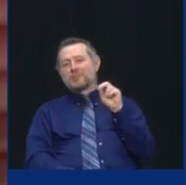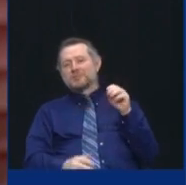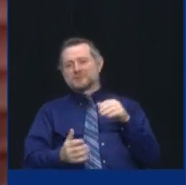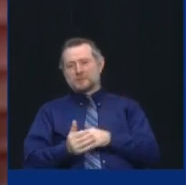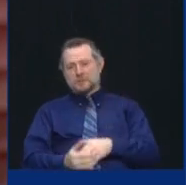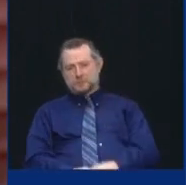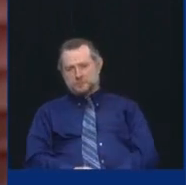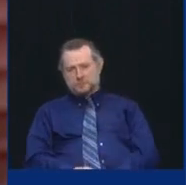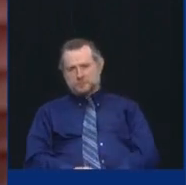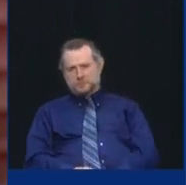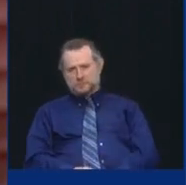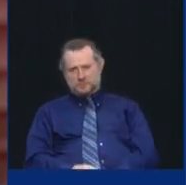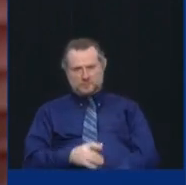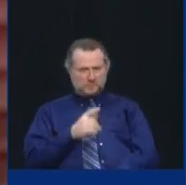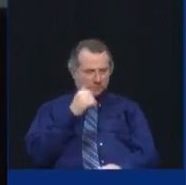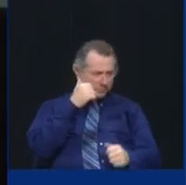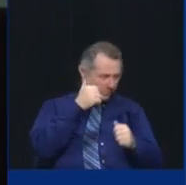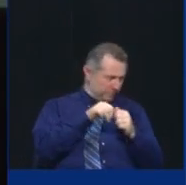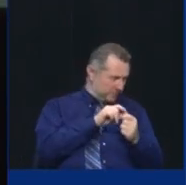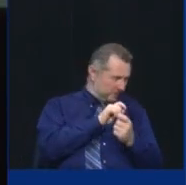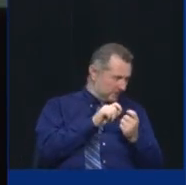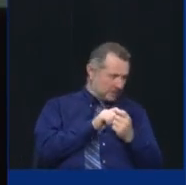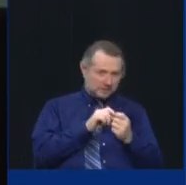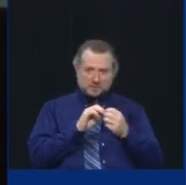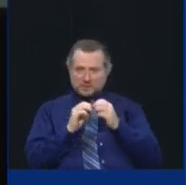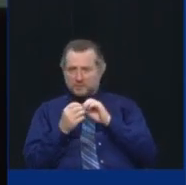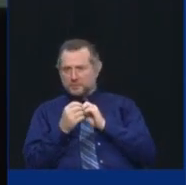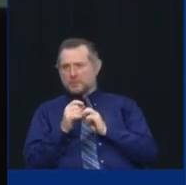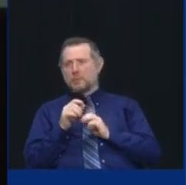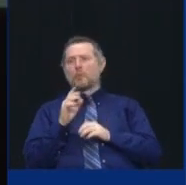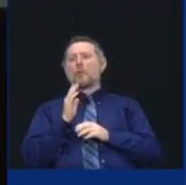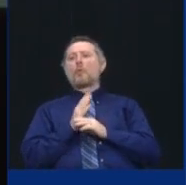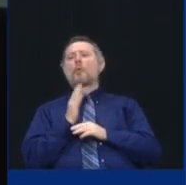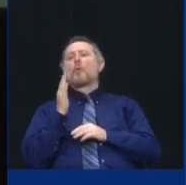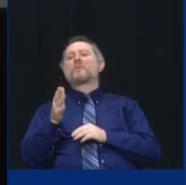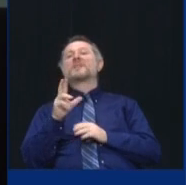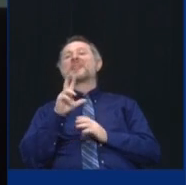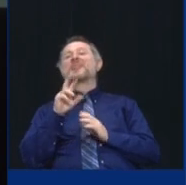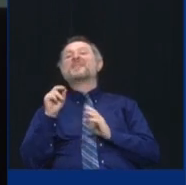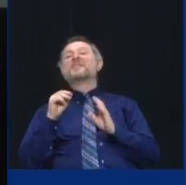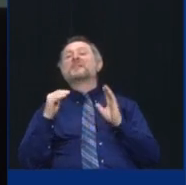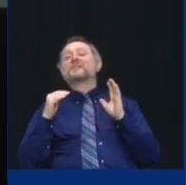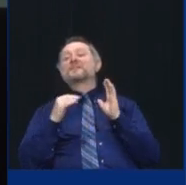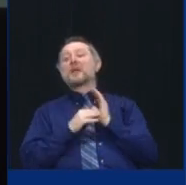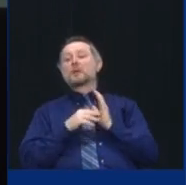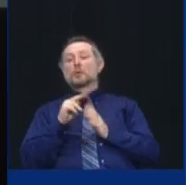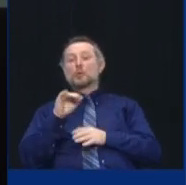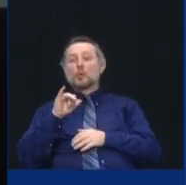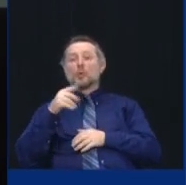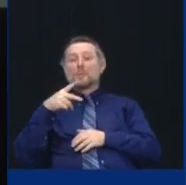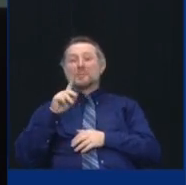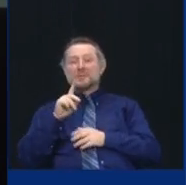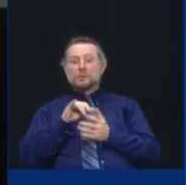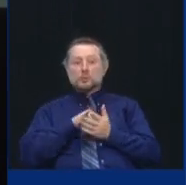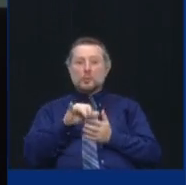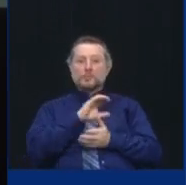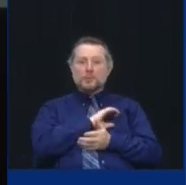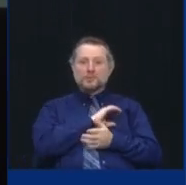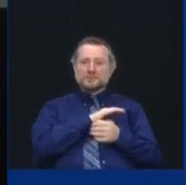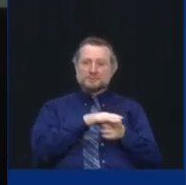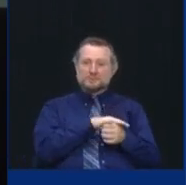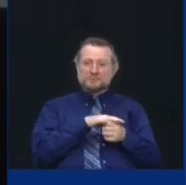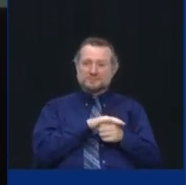What are the exact numbers? Do you remember the numbers? It's higher than over 30. It's about 34. It's over 30. Over 30. Over 30,000.